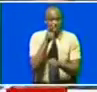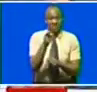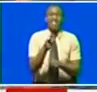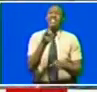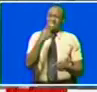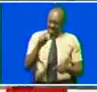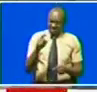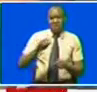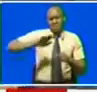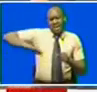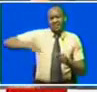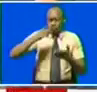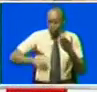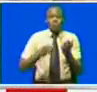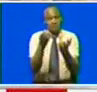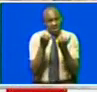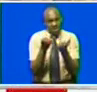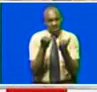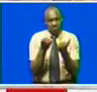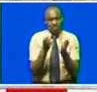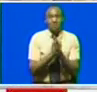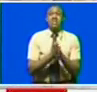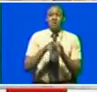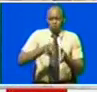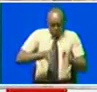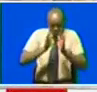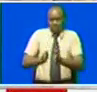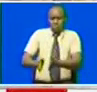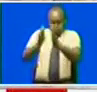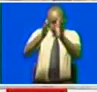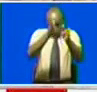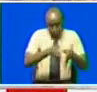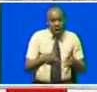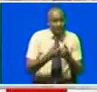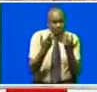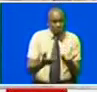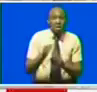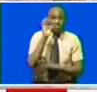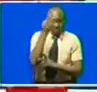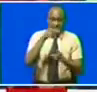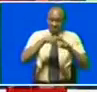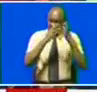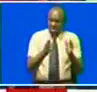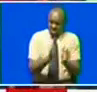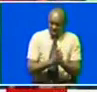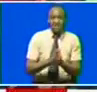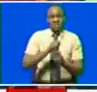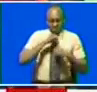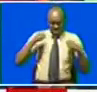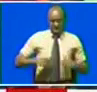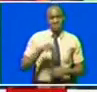the deficit in terms of what is required. The dual carriage roadworks will be executed by the Third Engineering Bureau of China